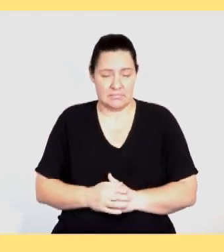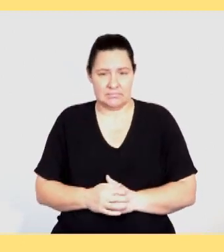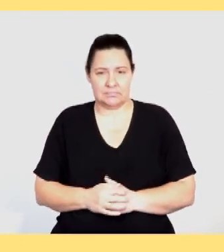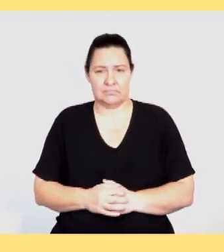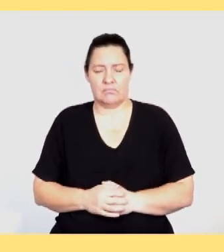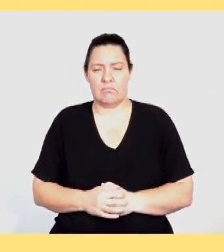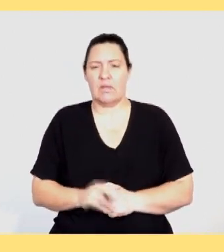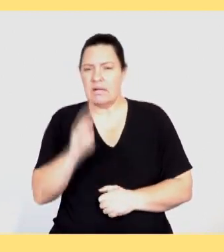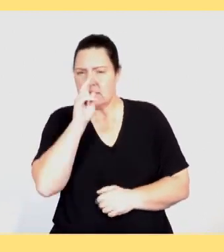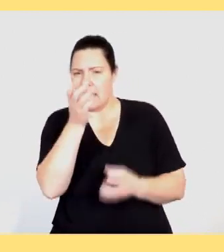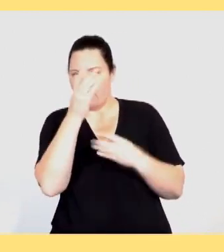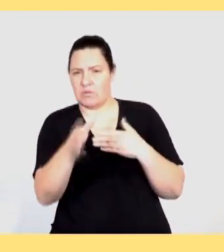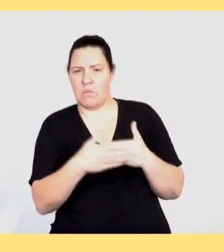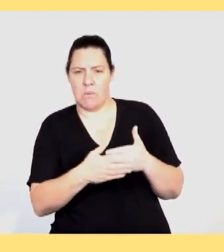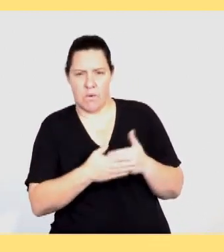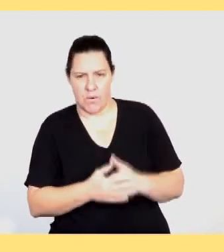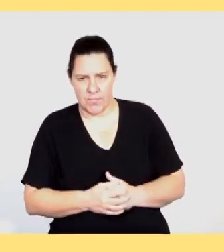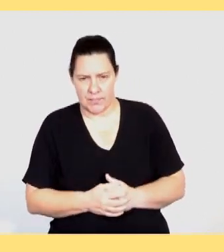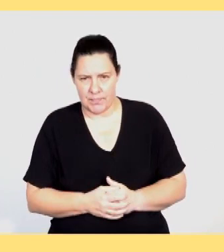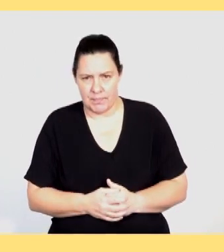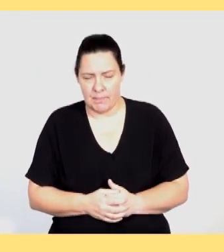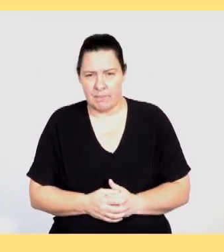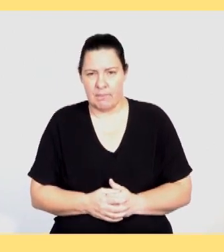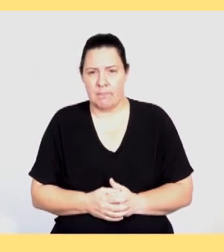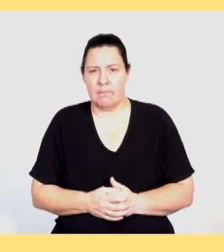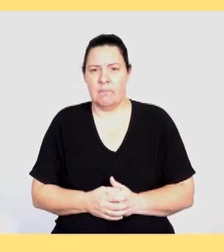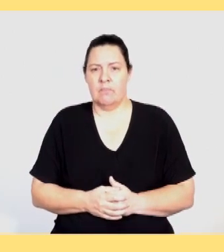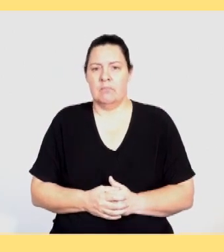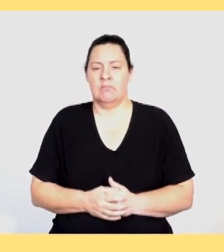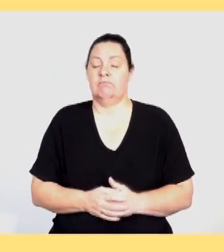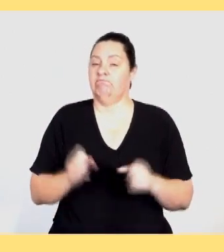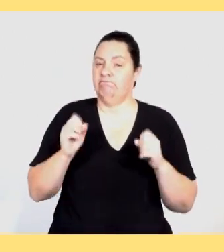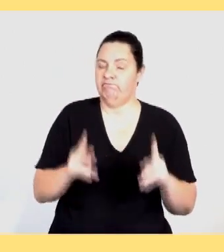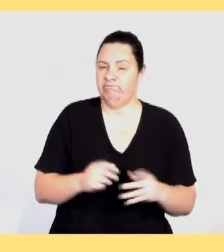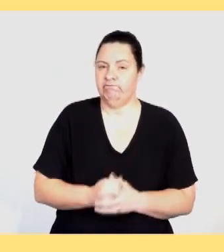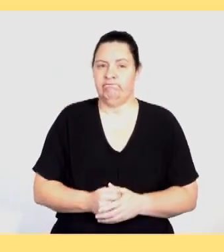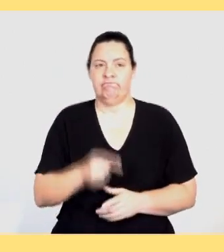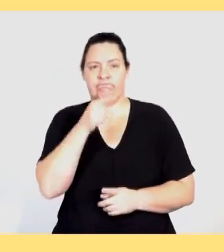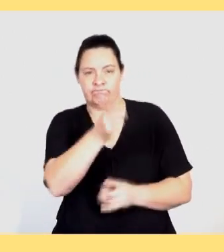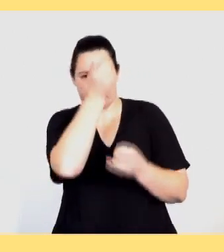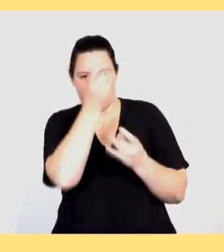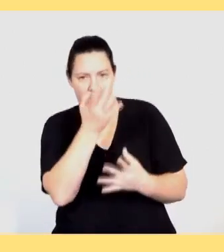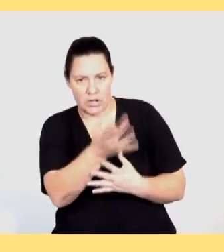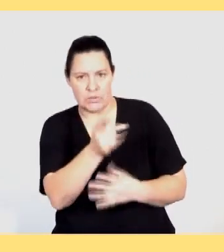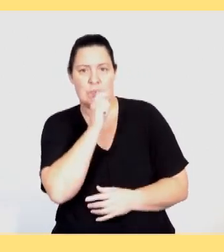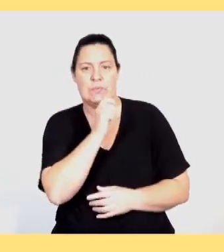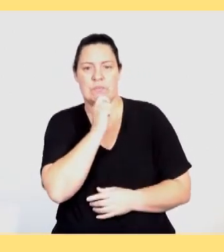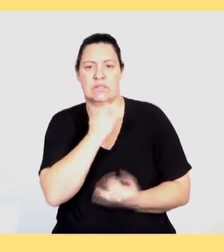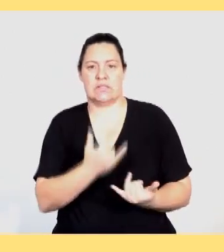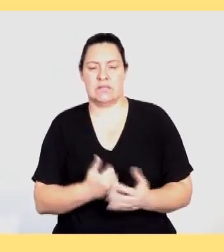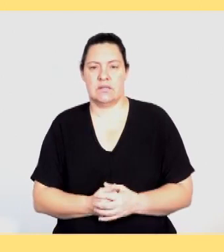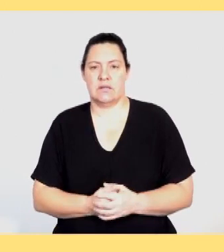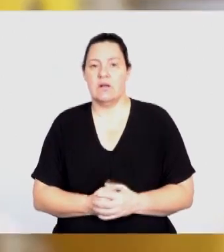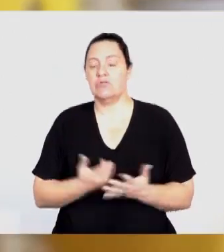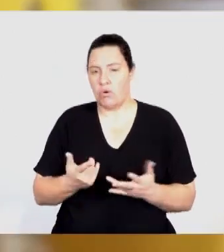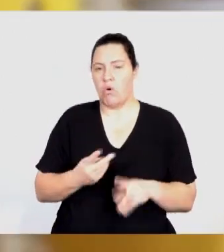Okay? Let's see more information that we were given. All right, so this is the information that we're going to